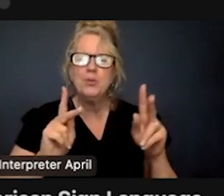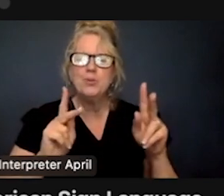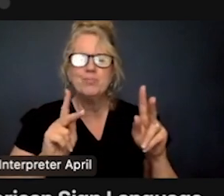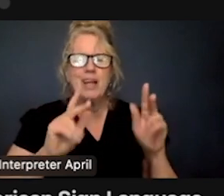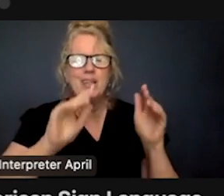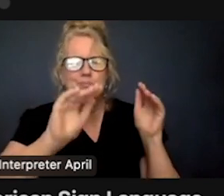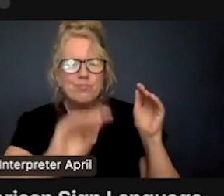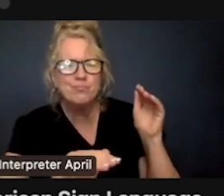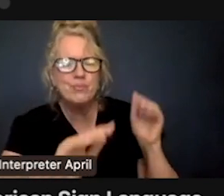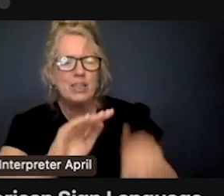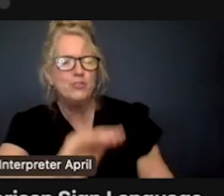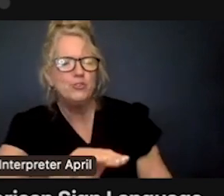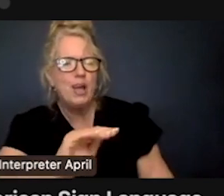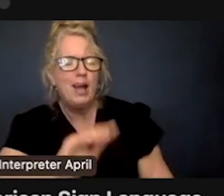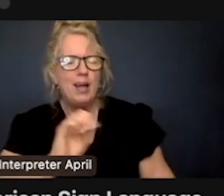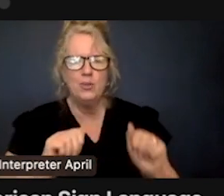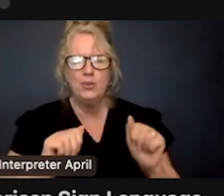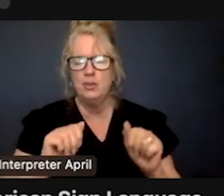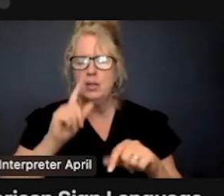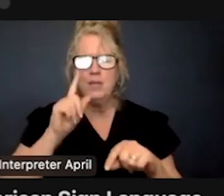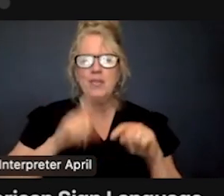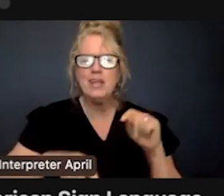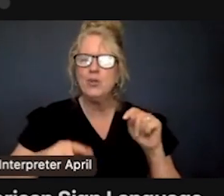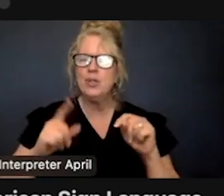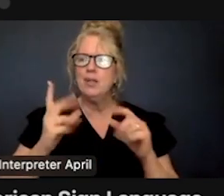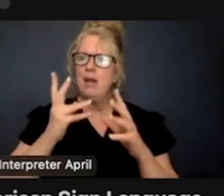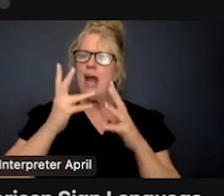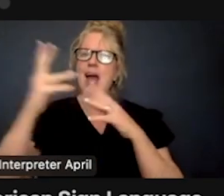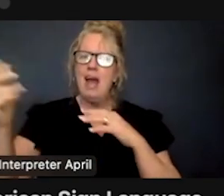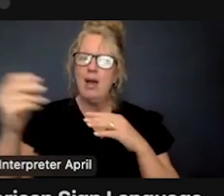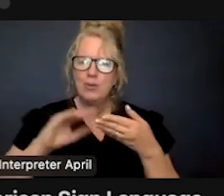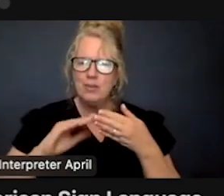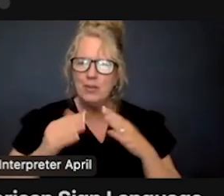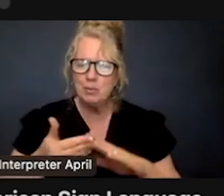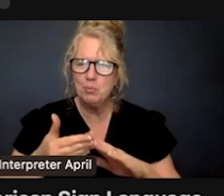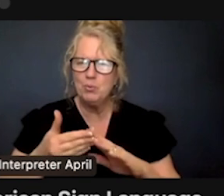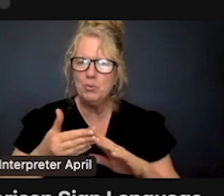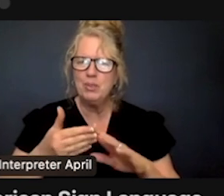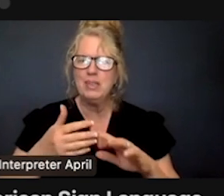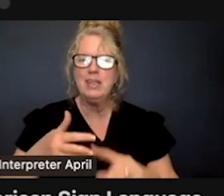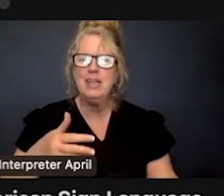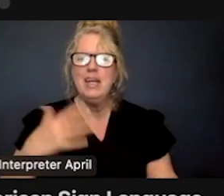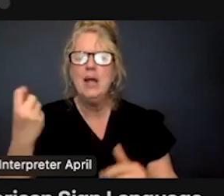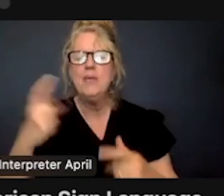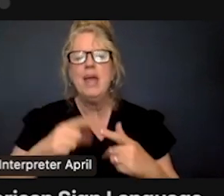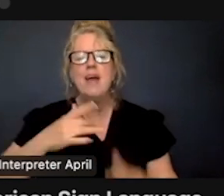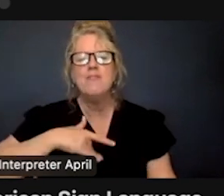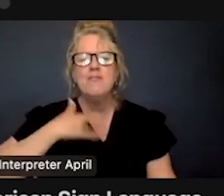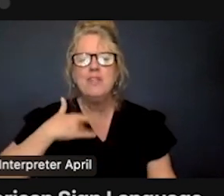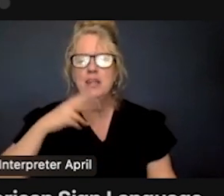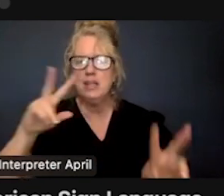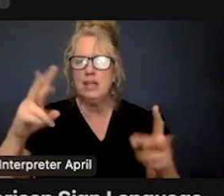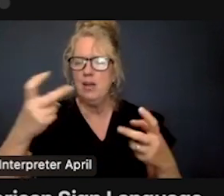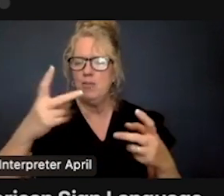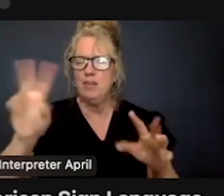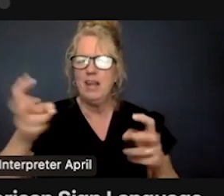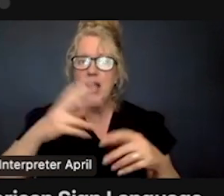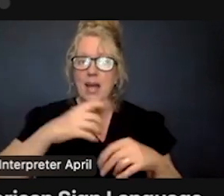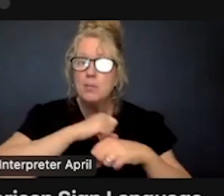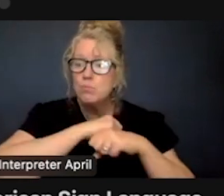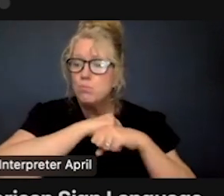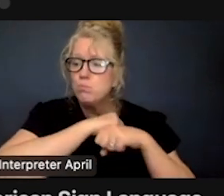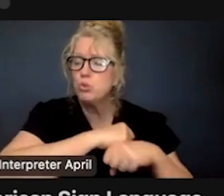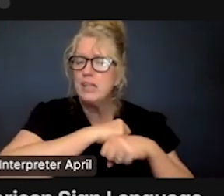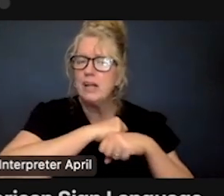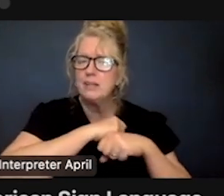right, that they couldn't go back out into the community. There was a feeling of protecting individuals